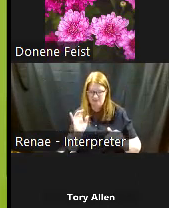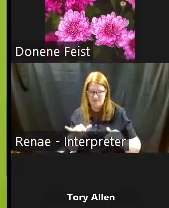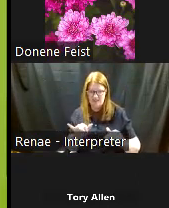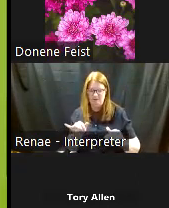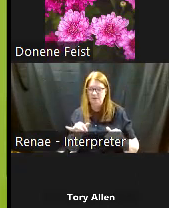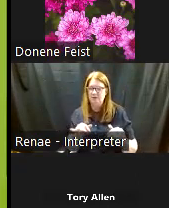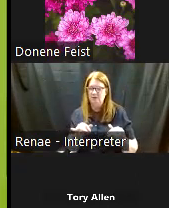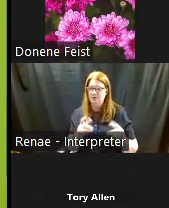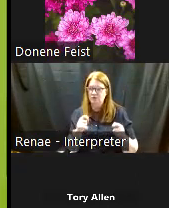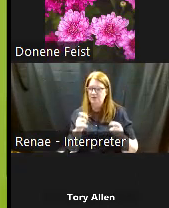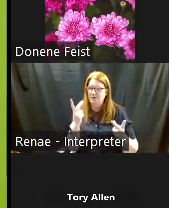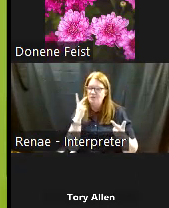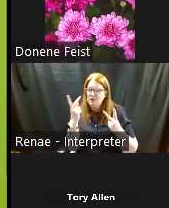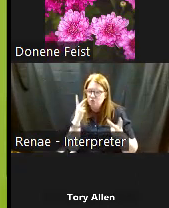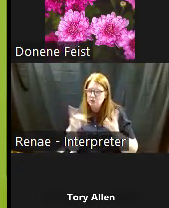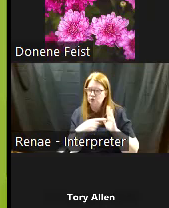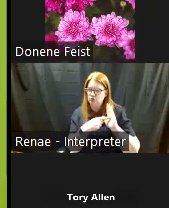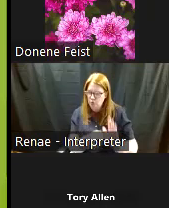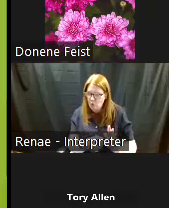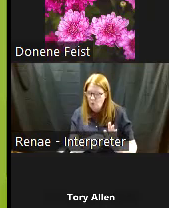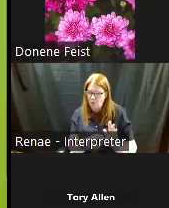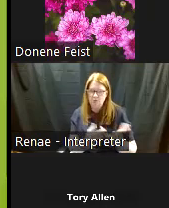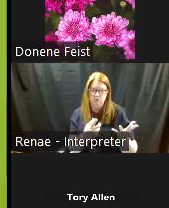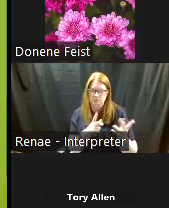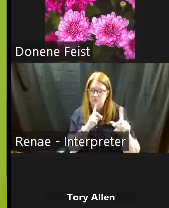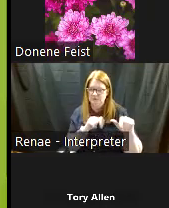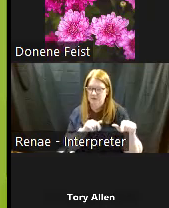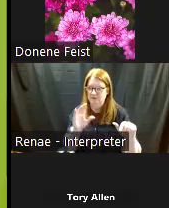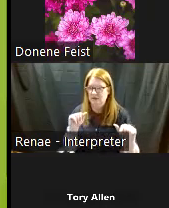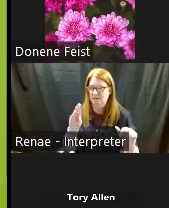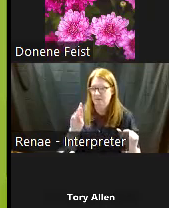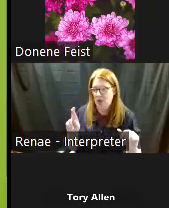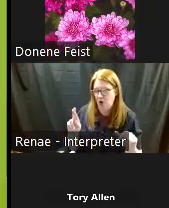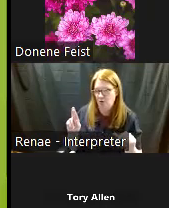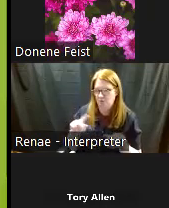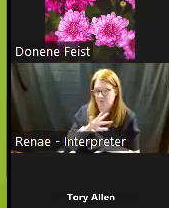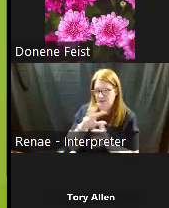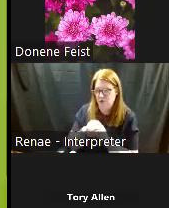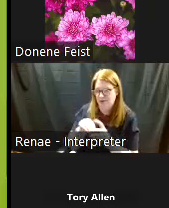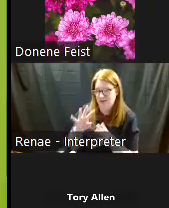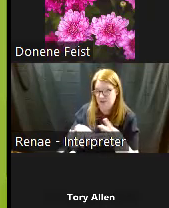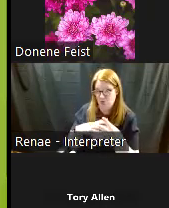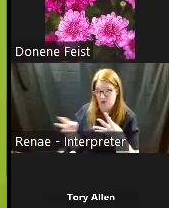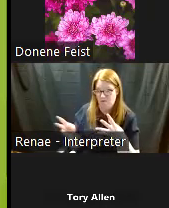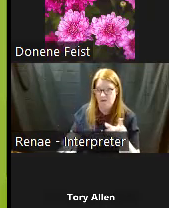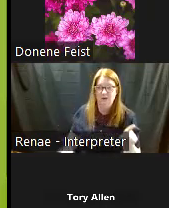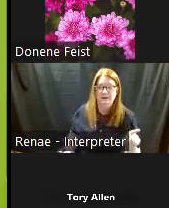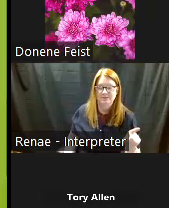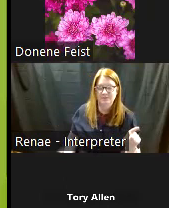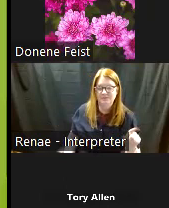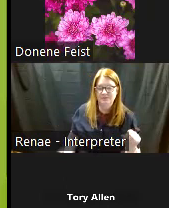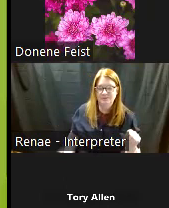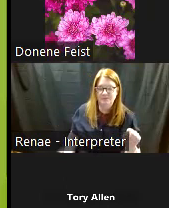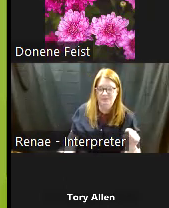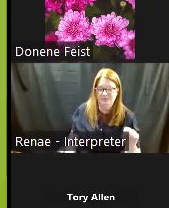we try to visually represent or demonstrate the responses from the ABR on the graph. And, really,